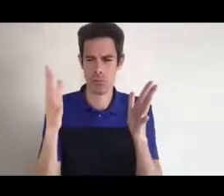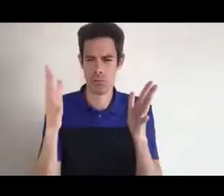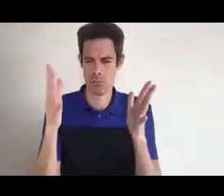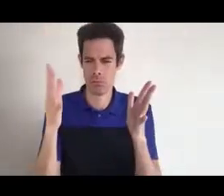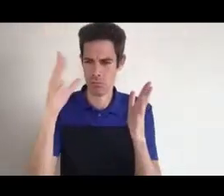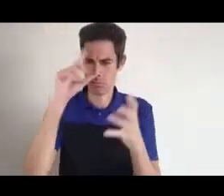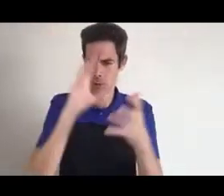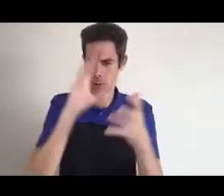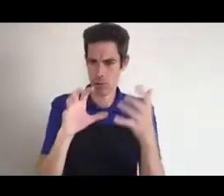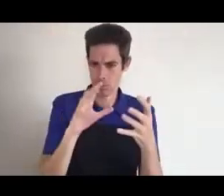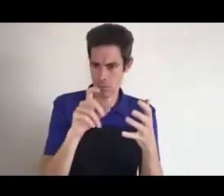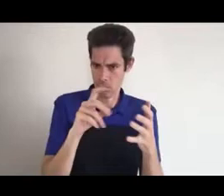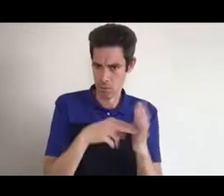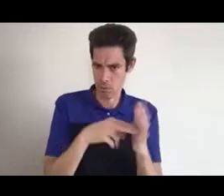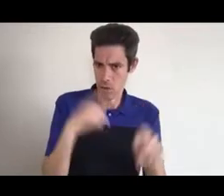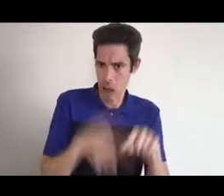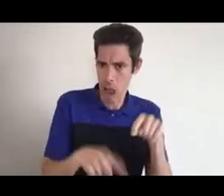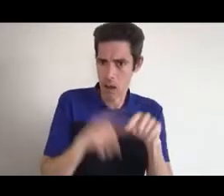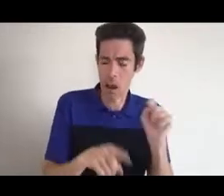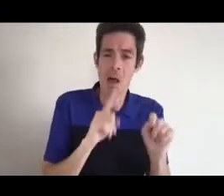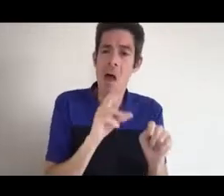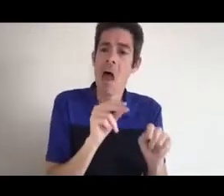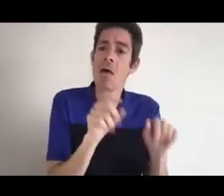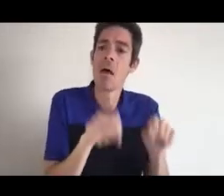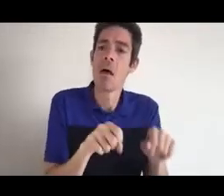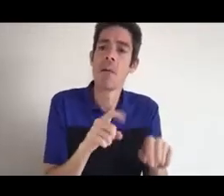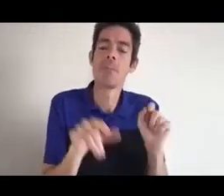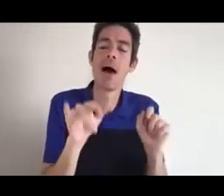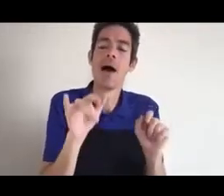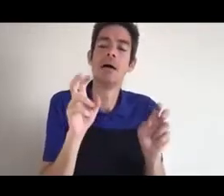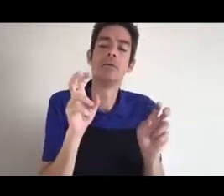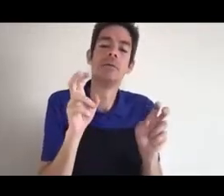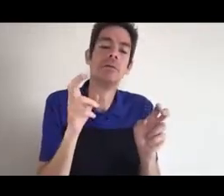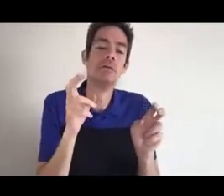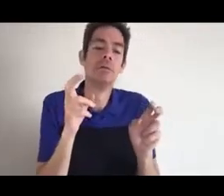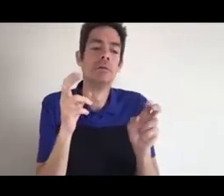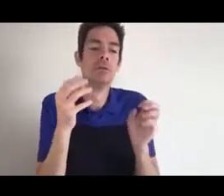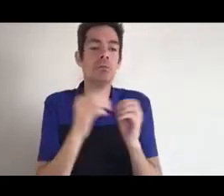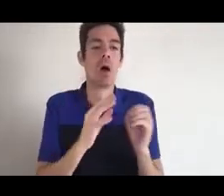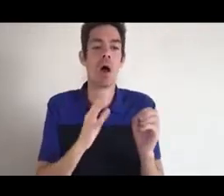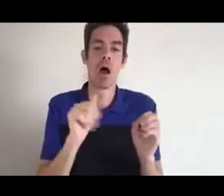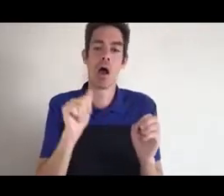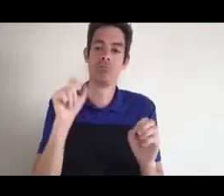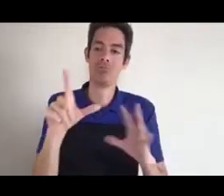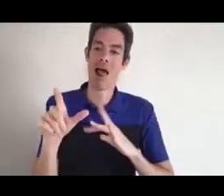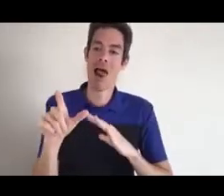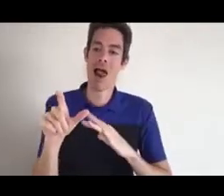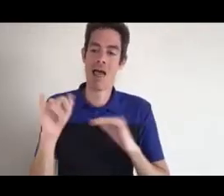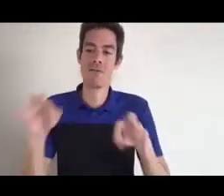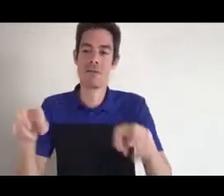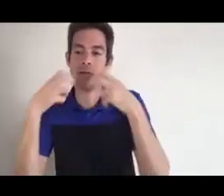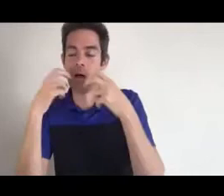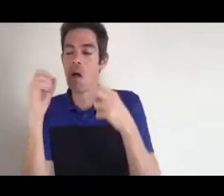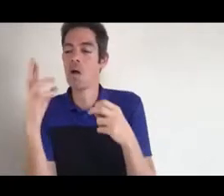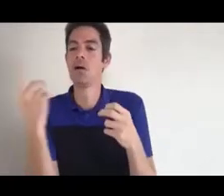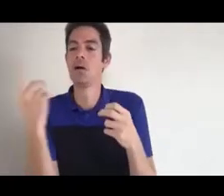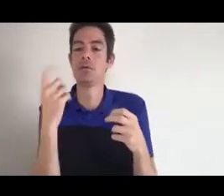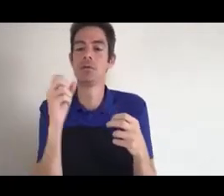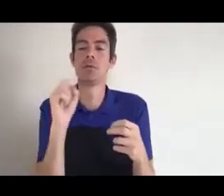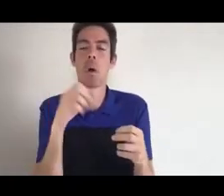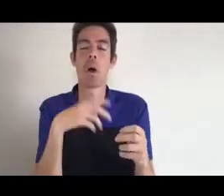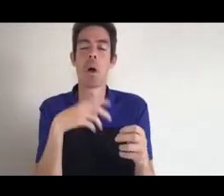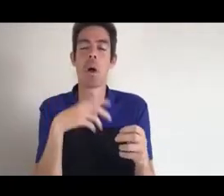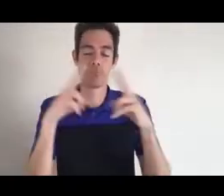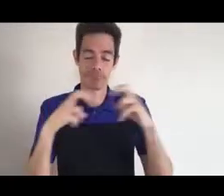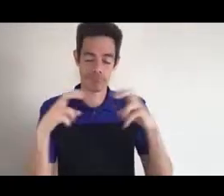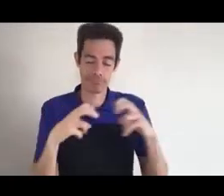and then it's time to actually go in there, we don't want people to be confused and think, well, they can't do that. And that's not the case. It's just that ASL